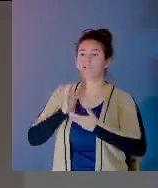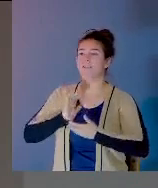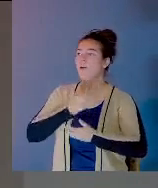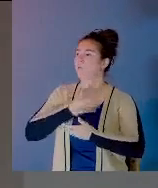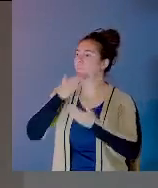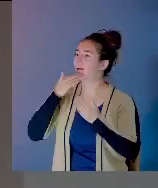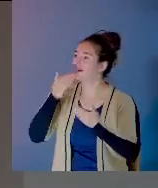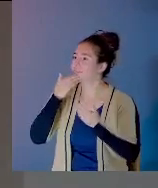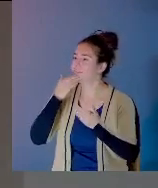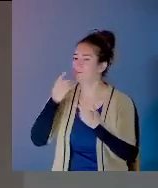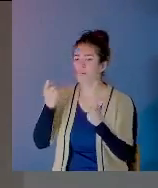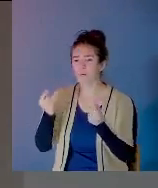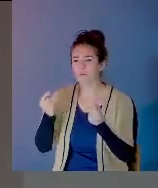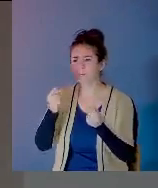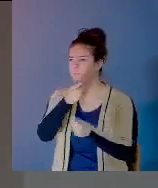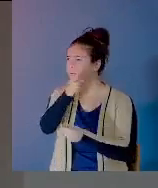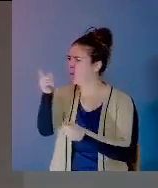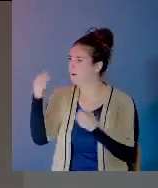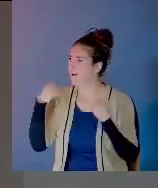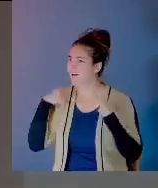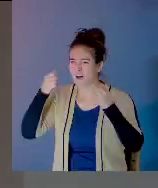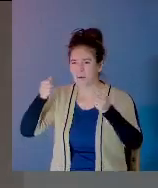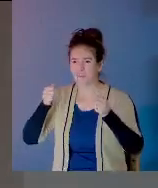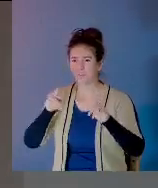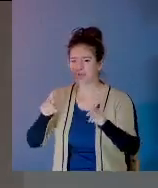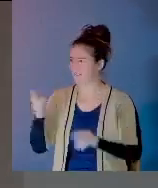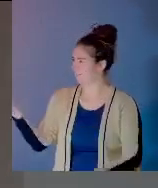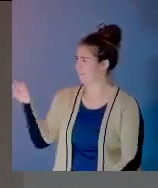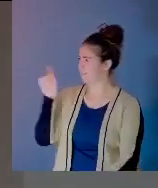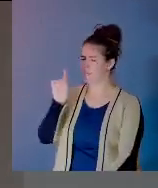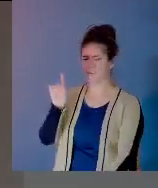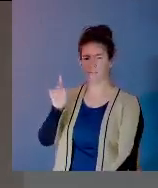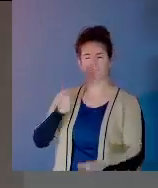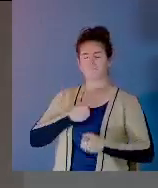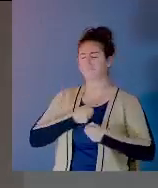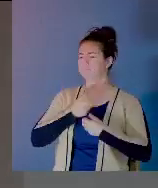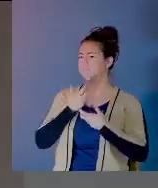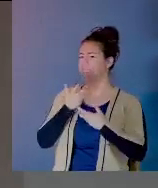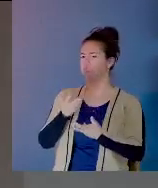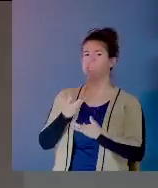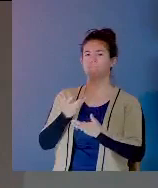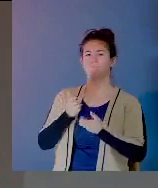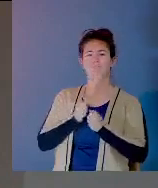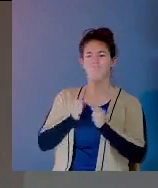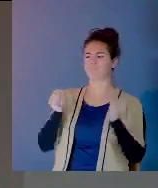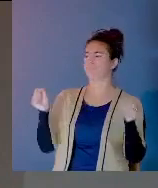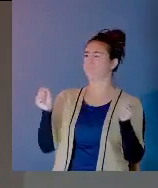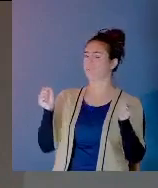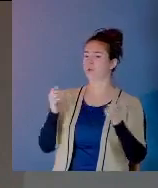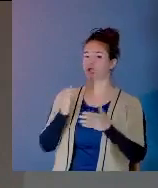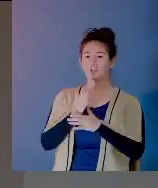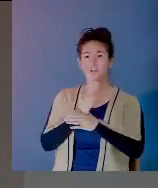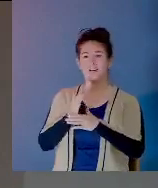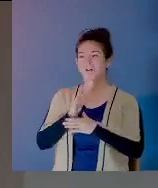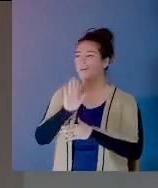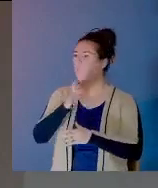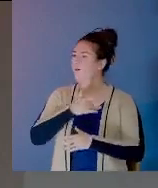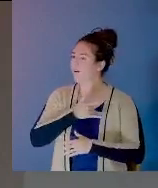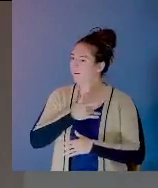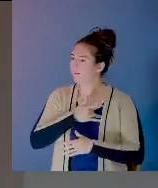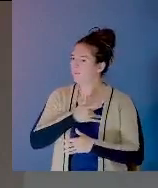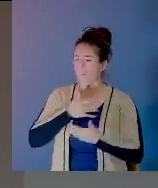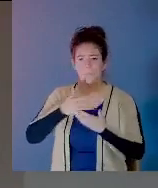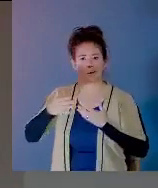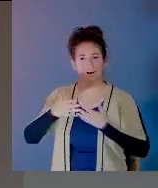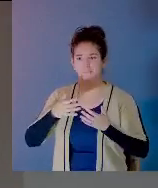and just share your heart about whatever it is that you may be grateful for. So